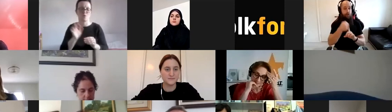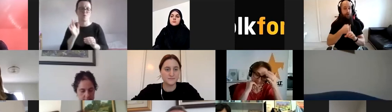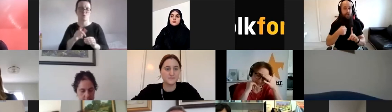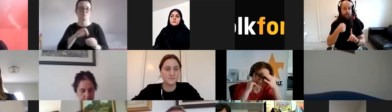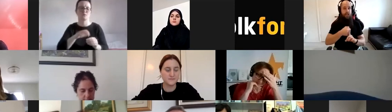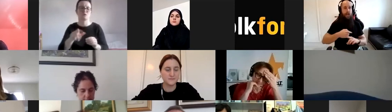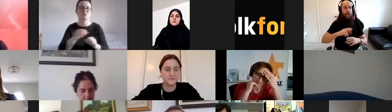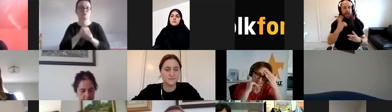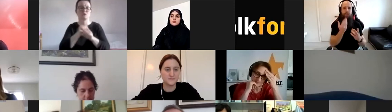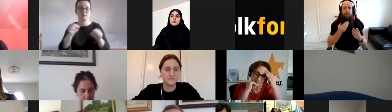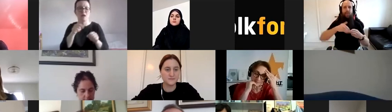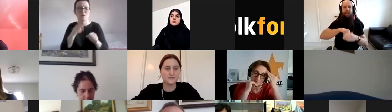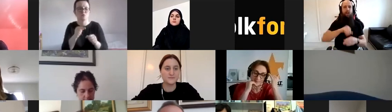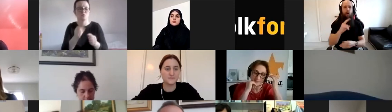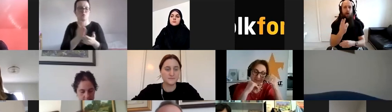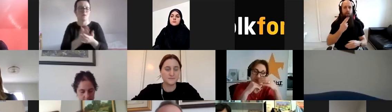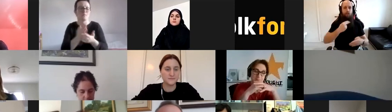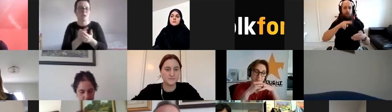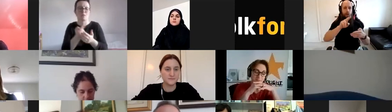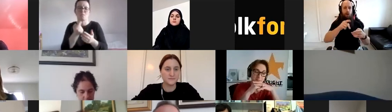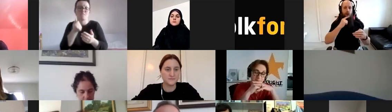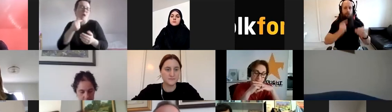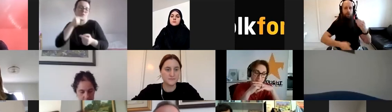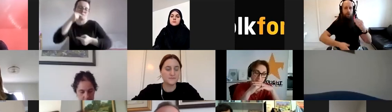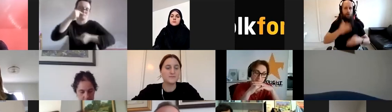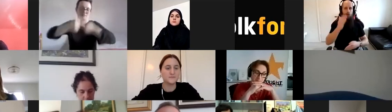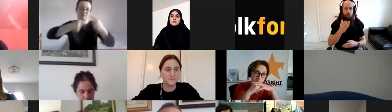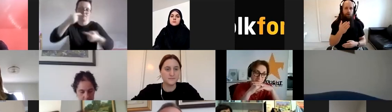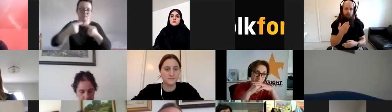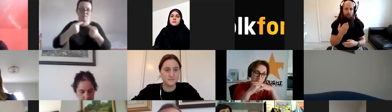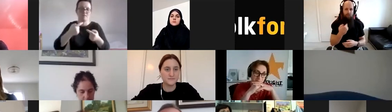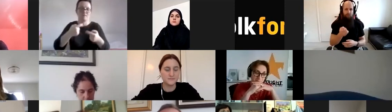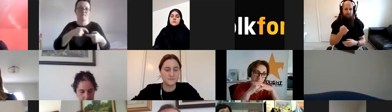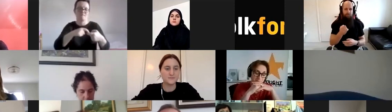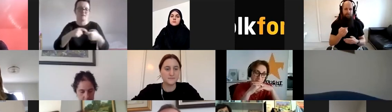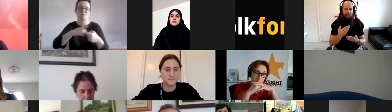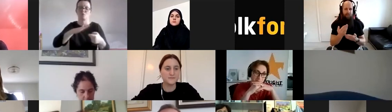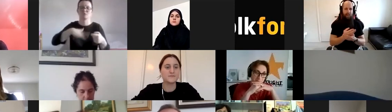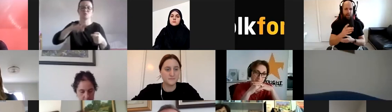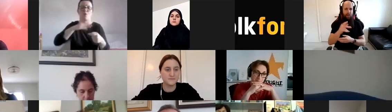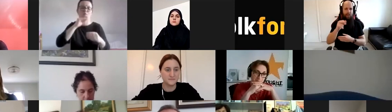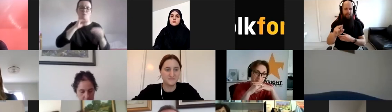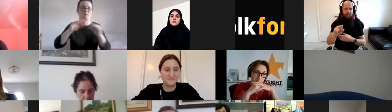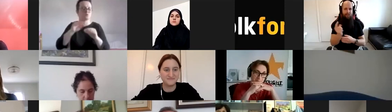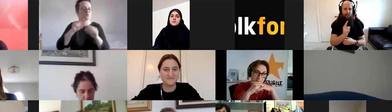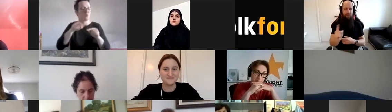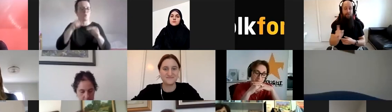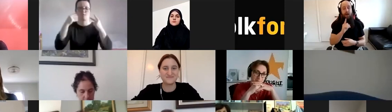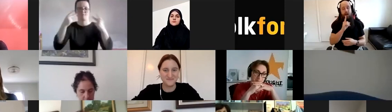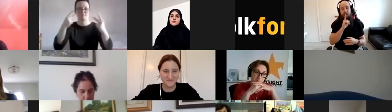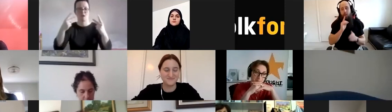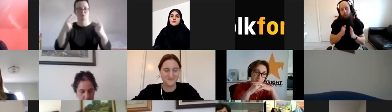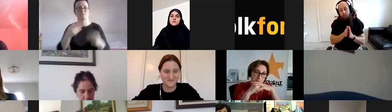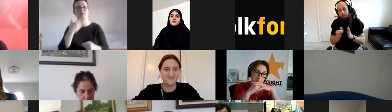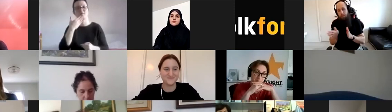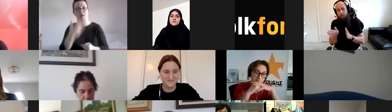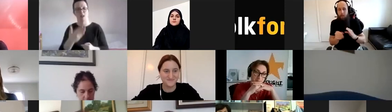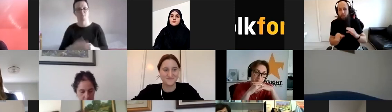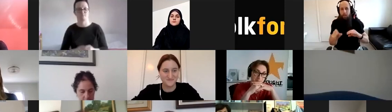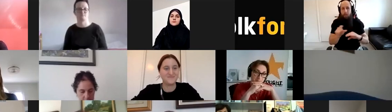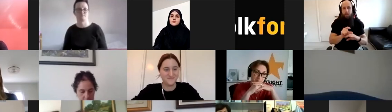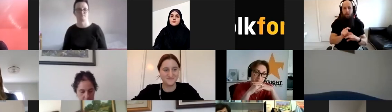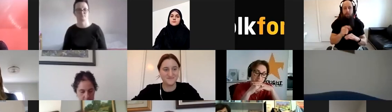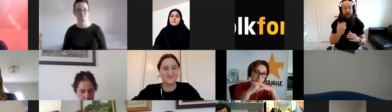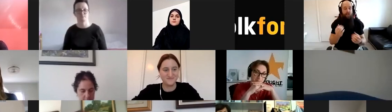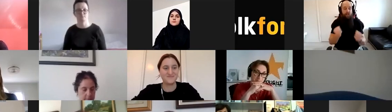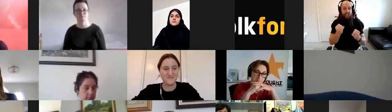implementation of this agreement on the prohibition of landmines. This was just a small digression, which is very important in the context of this whole